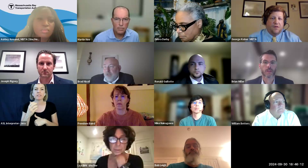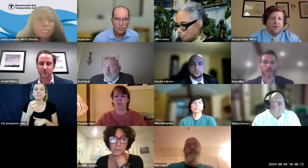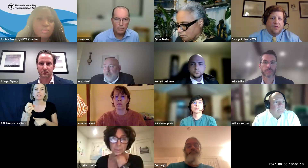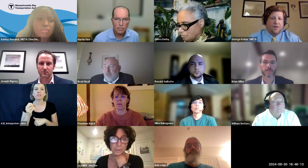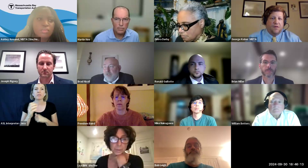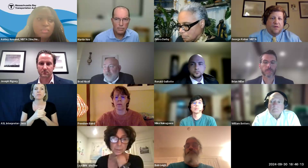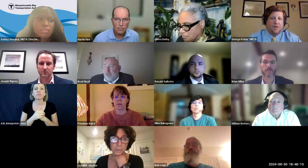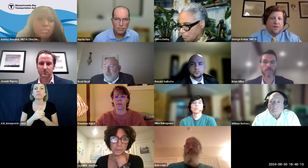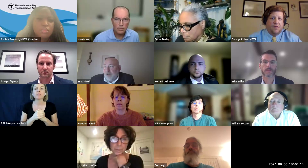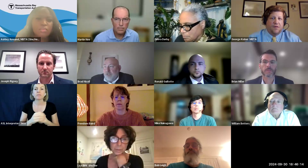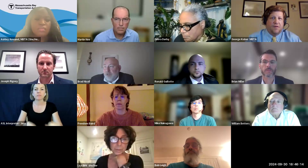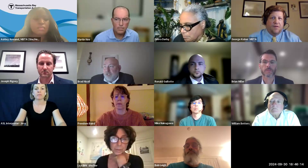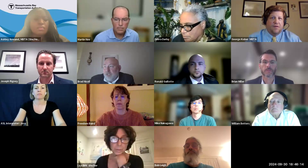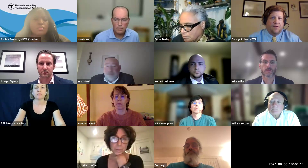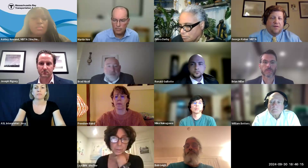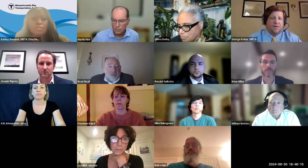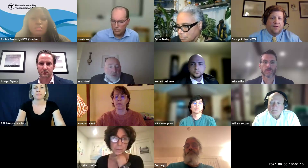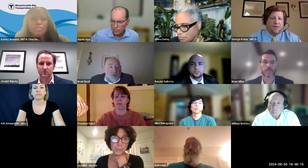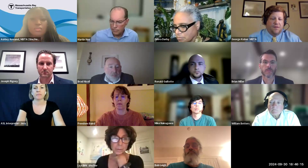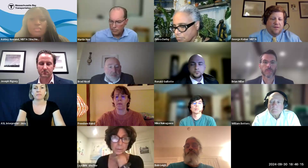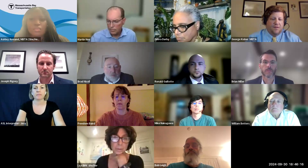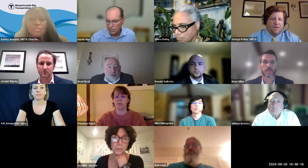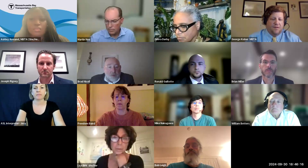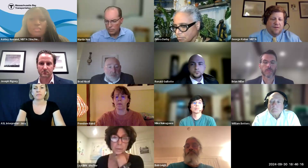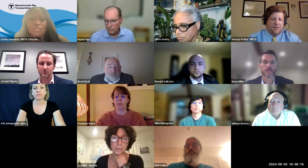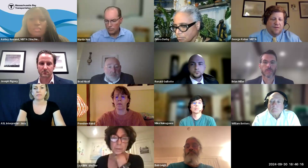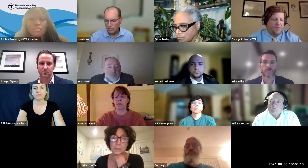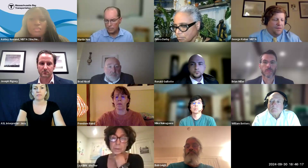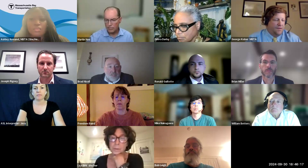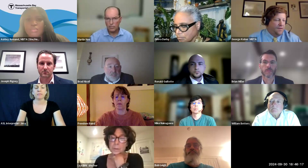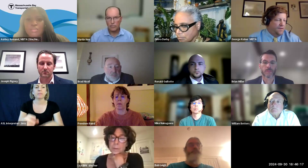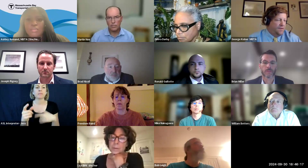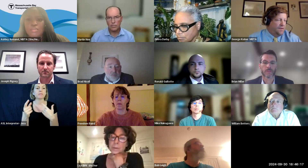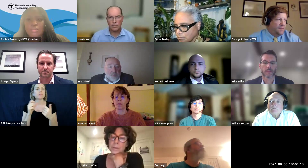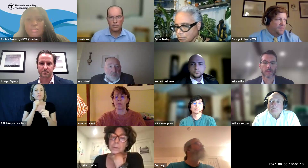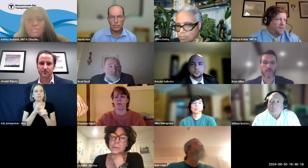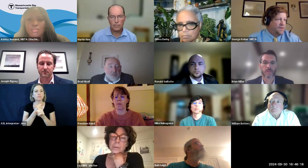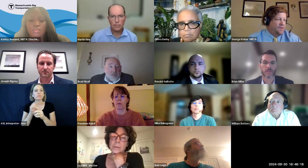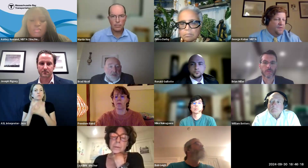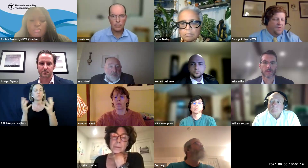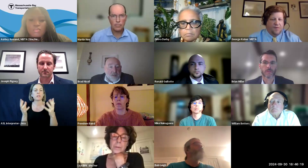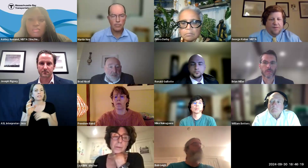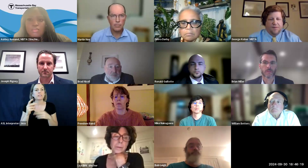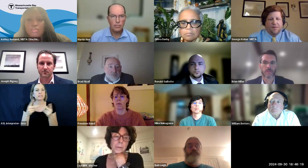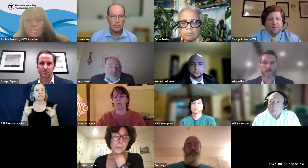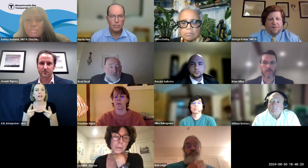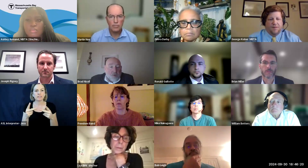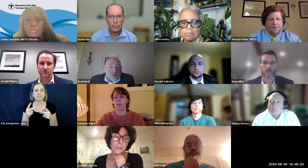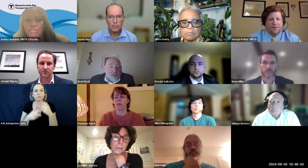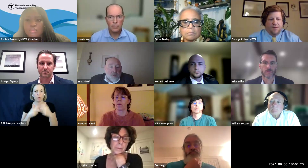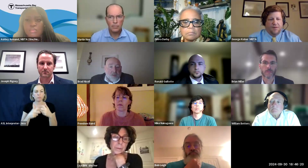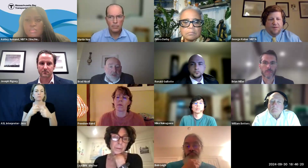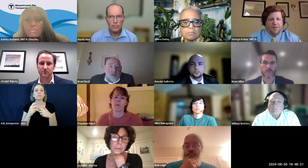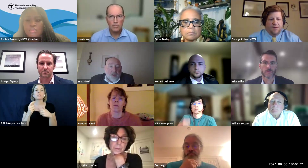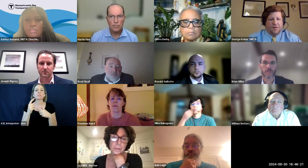like we have with everything else, supply chain. We don't think that we're going to run into too many different site conditions once we get the soil out of there. It's pretty